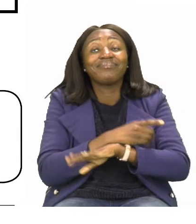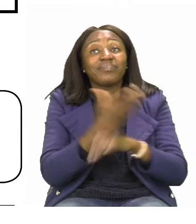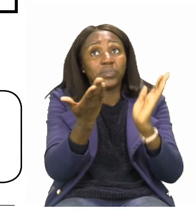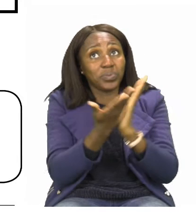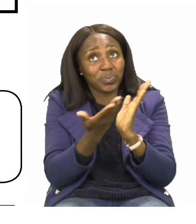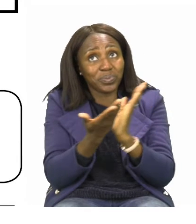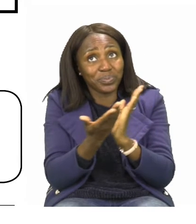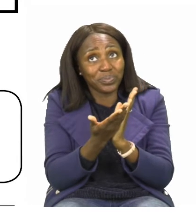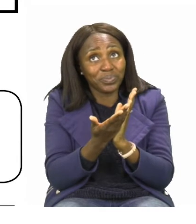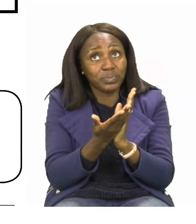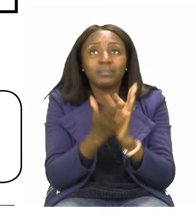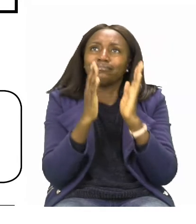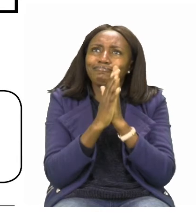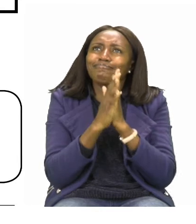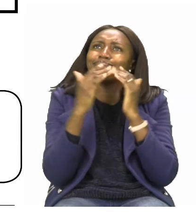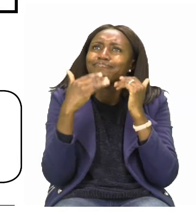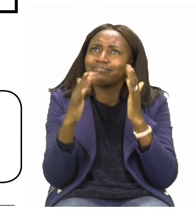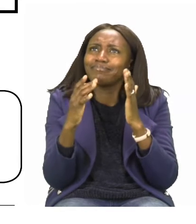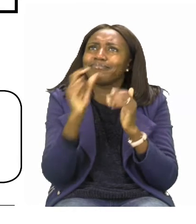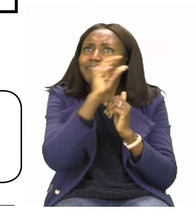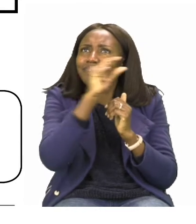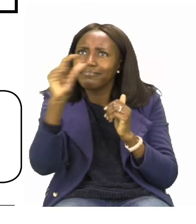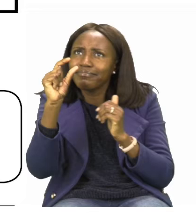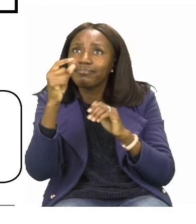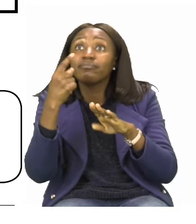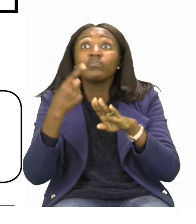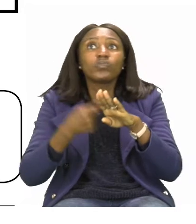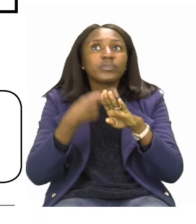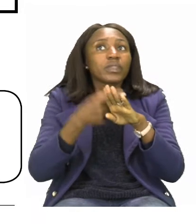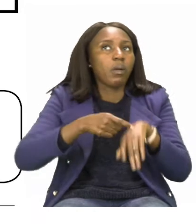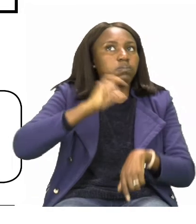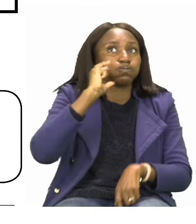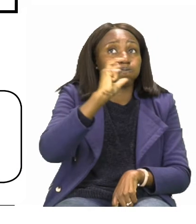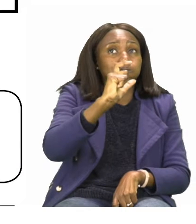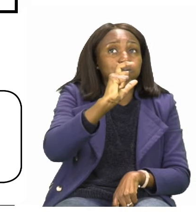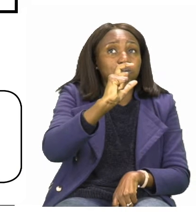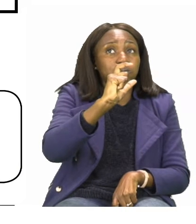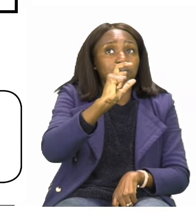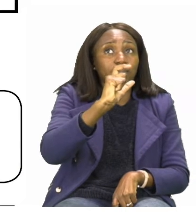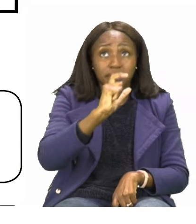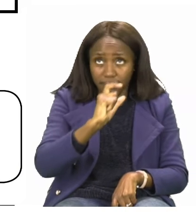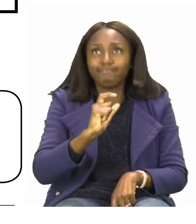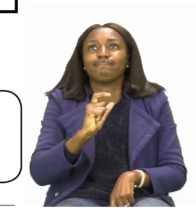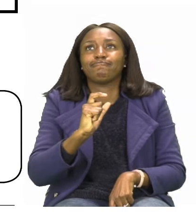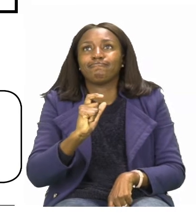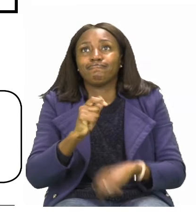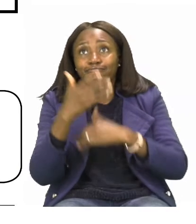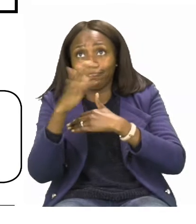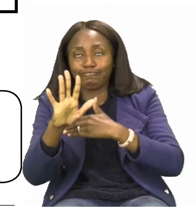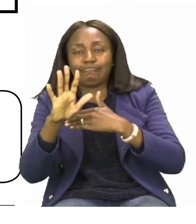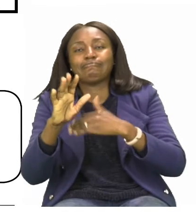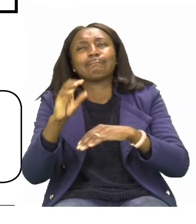you're starting your sentences, all of them, boys and girls, make sure you start with a capital letter and